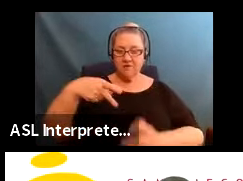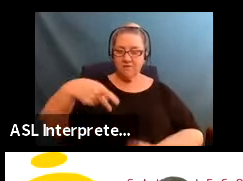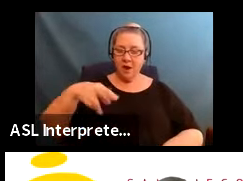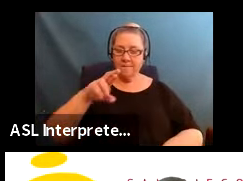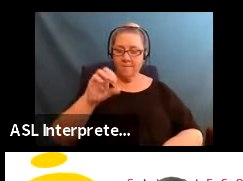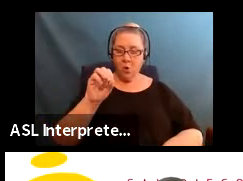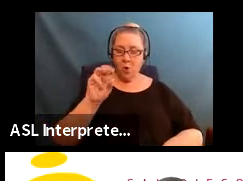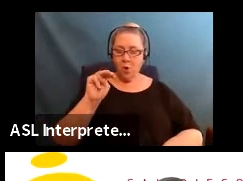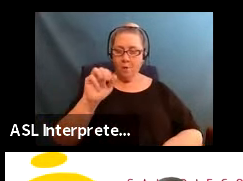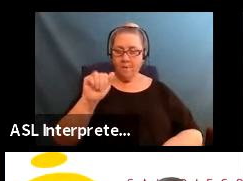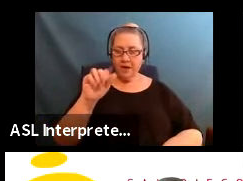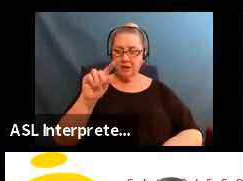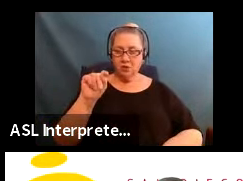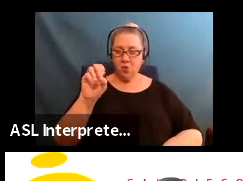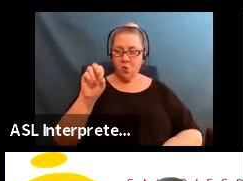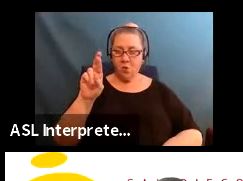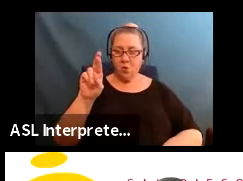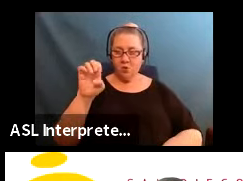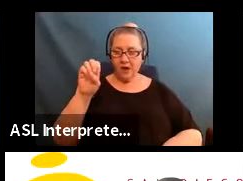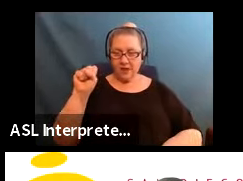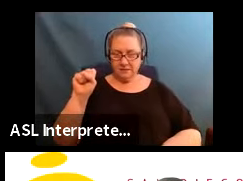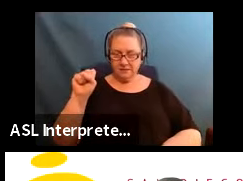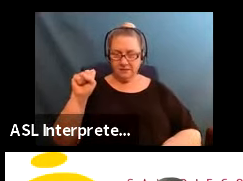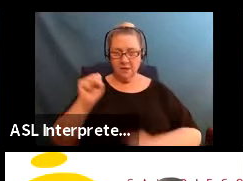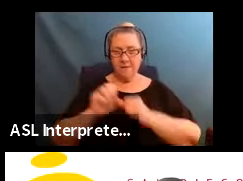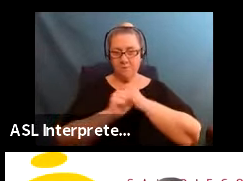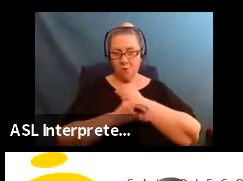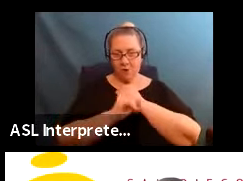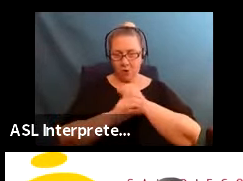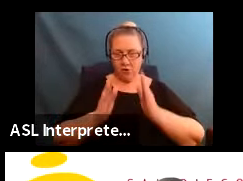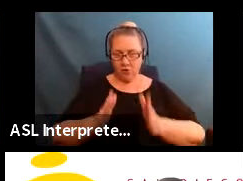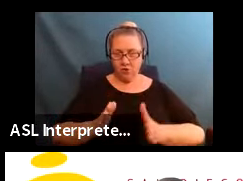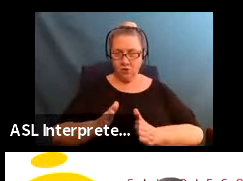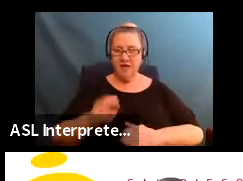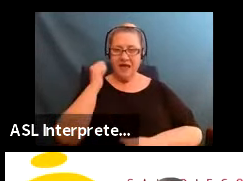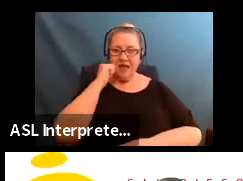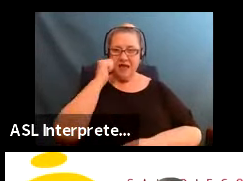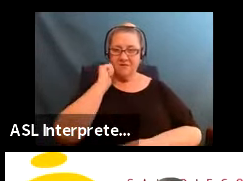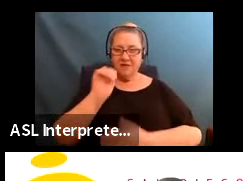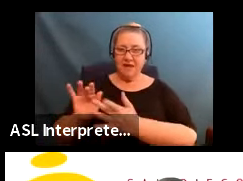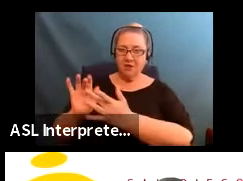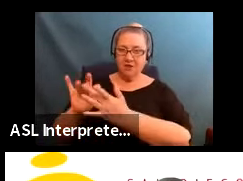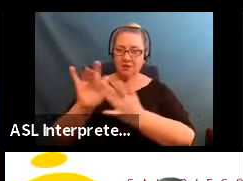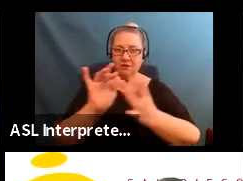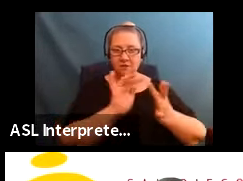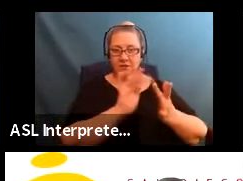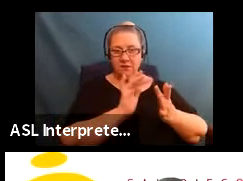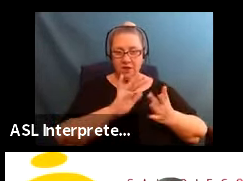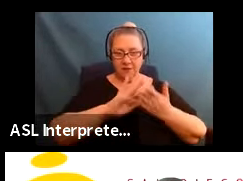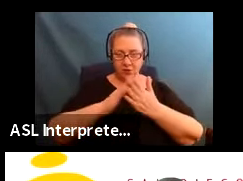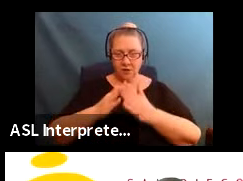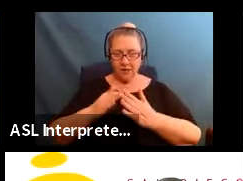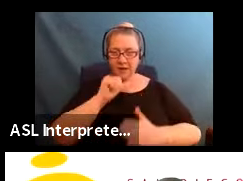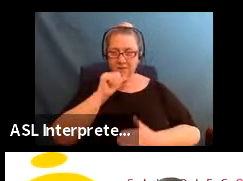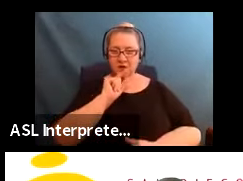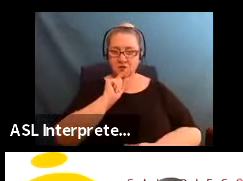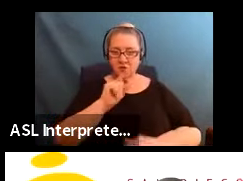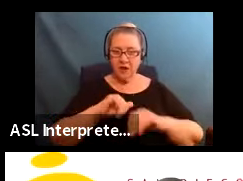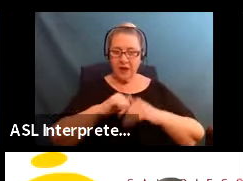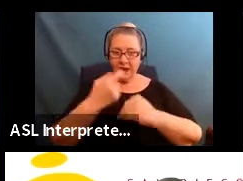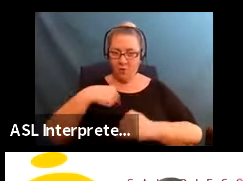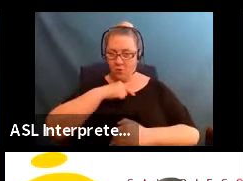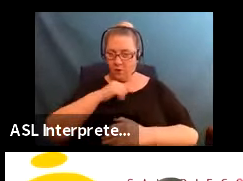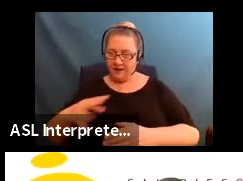and outreach workers that are out there day to day doing the work of reaching our community. And so I'm not sure how we fit into the